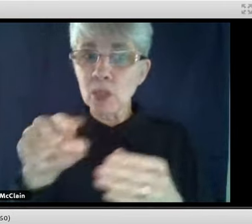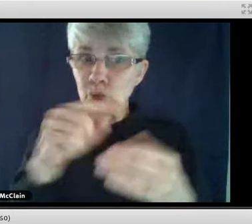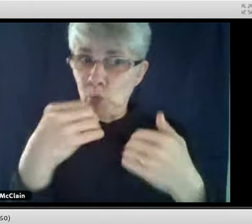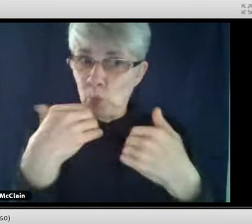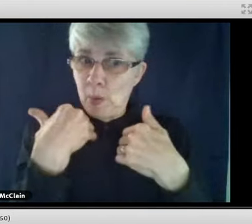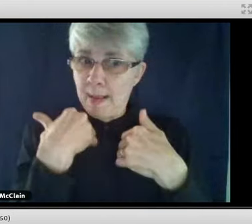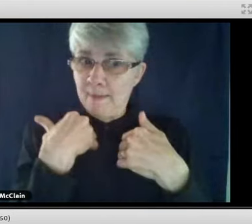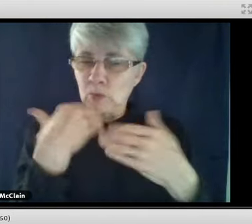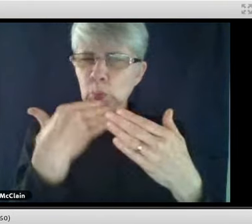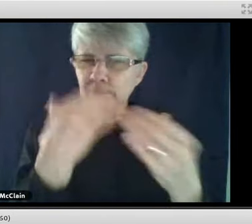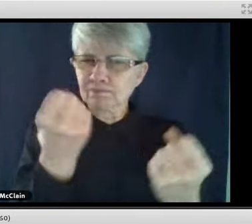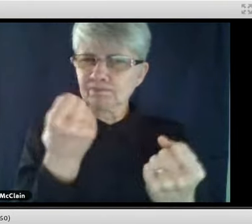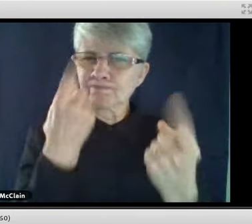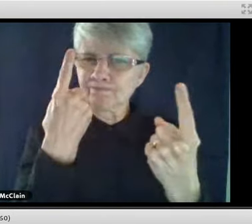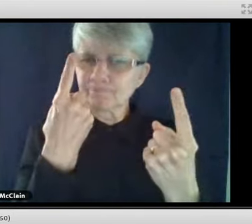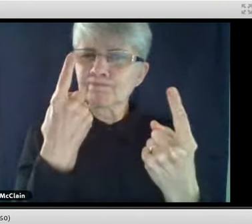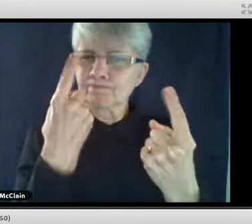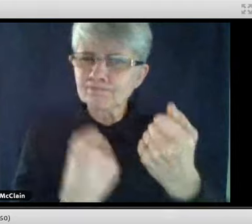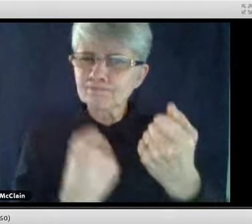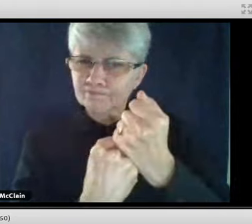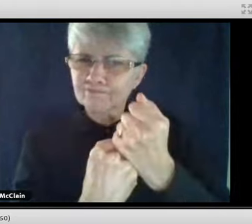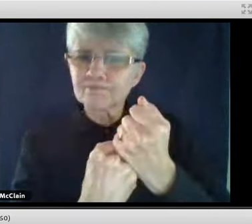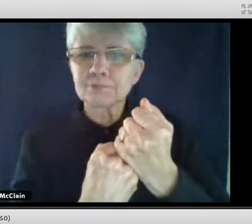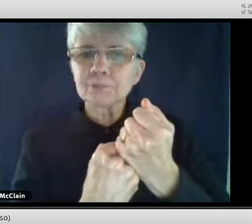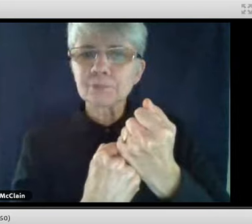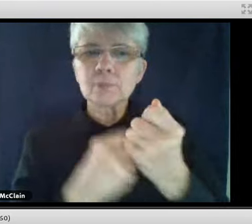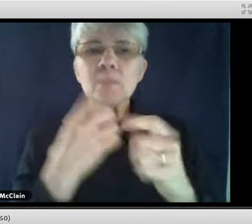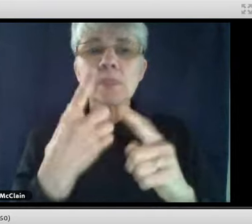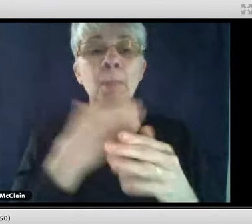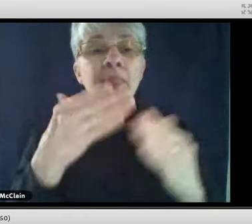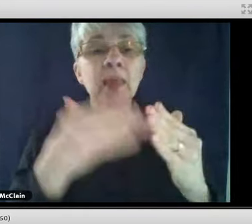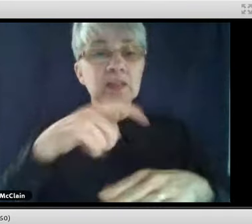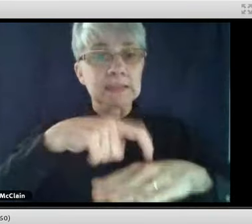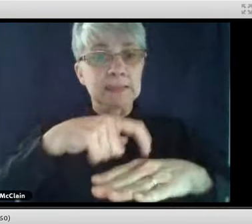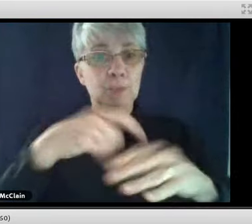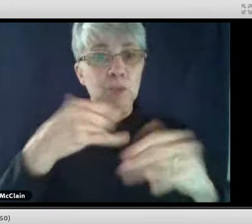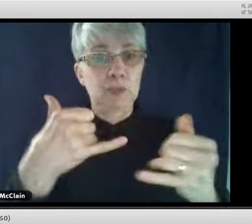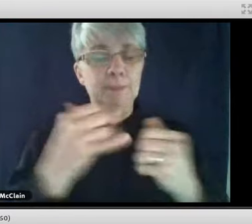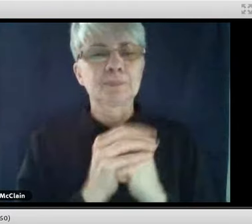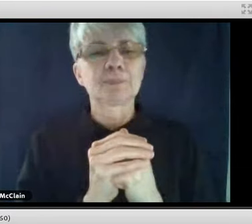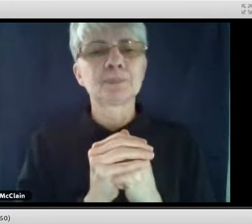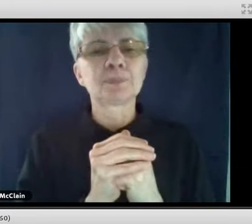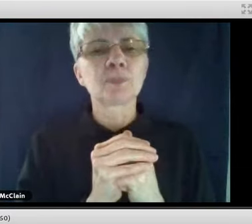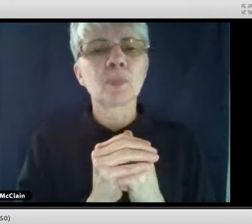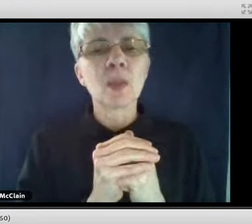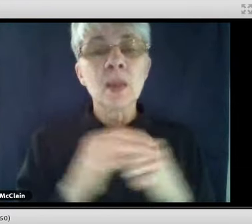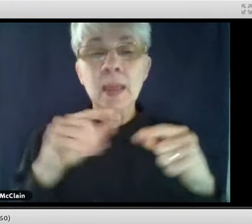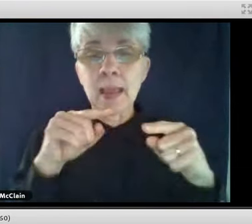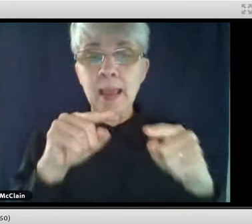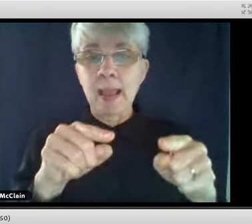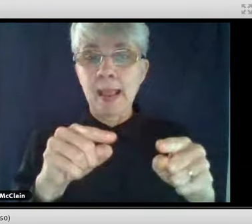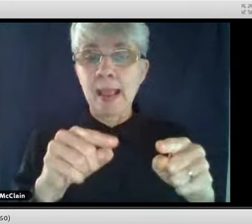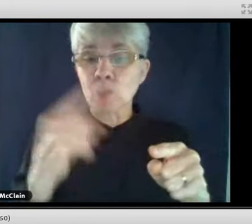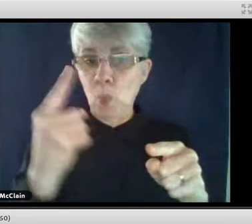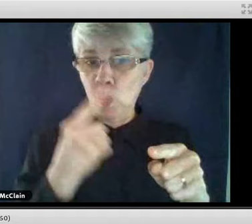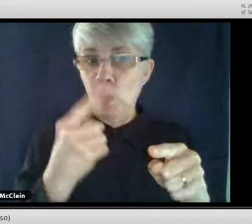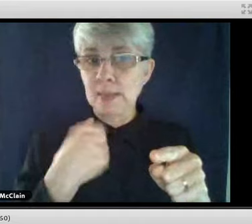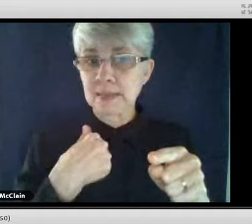a good, solid understanding of those by the end of our time here today. So as always, I do